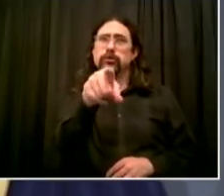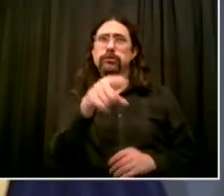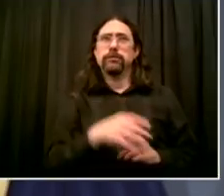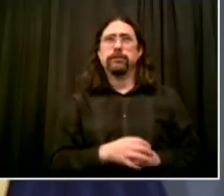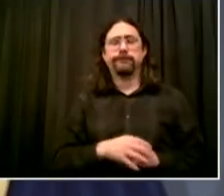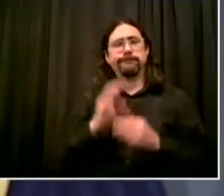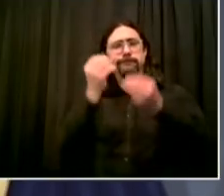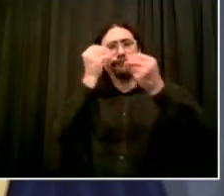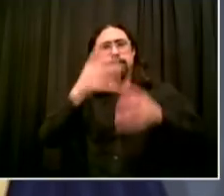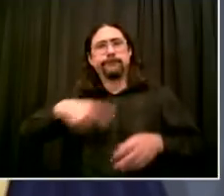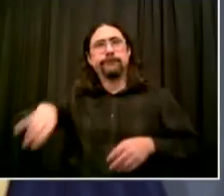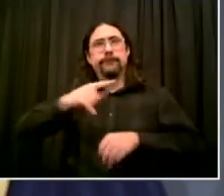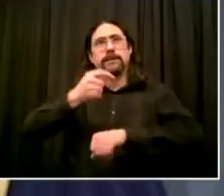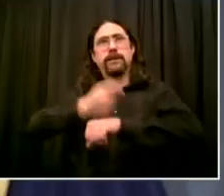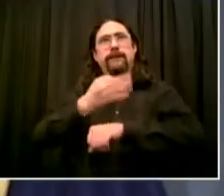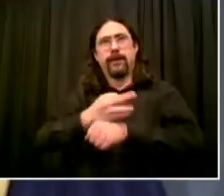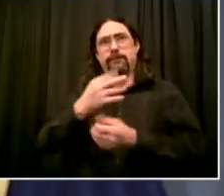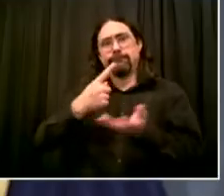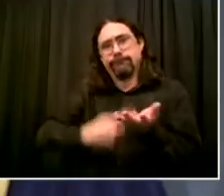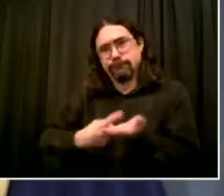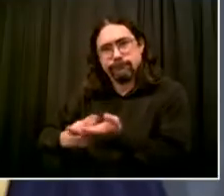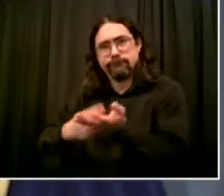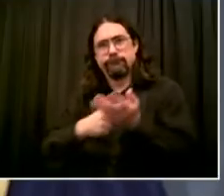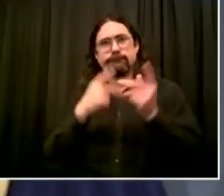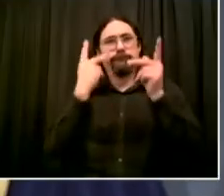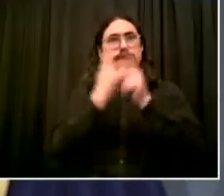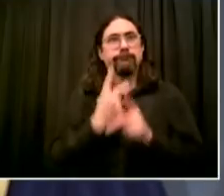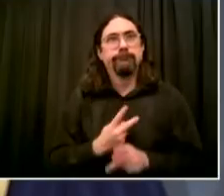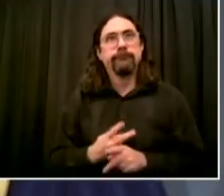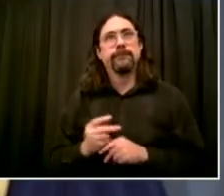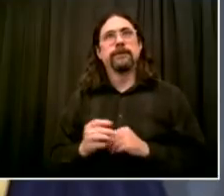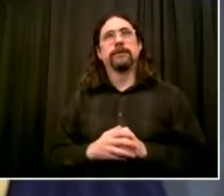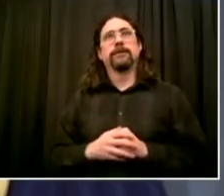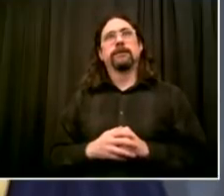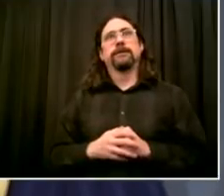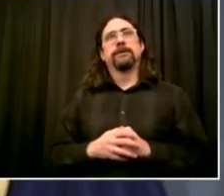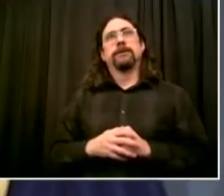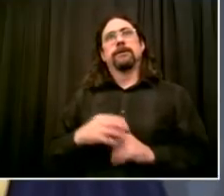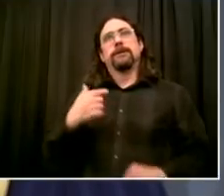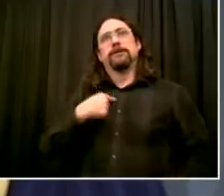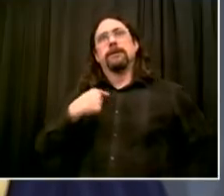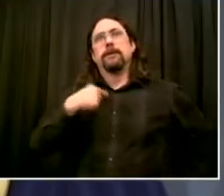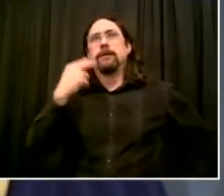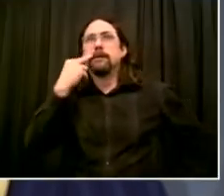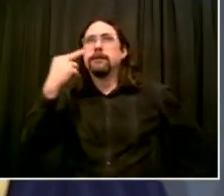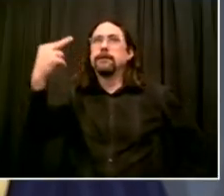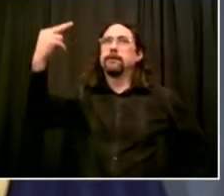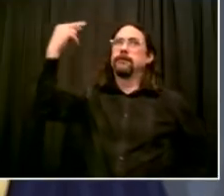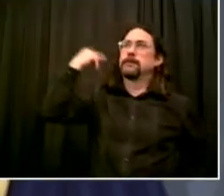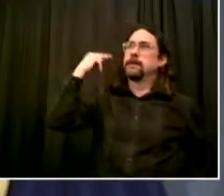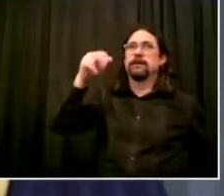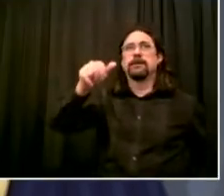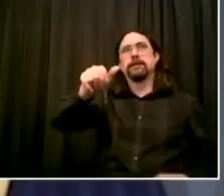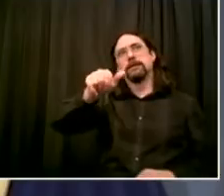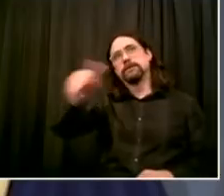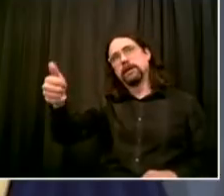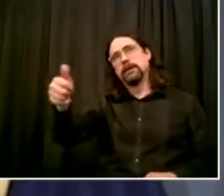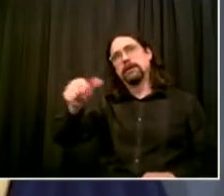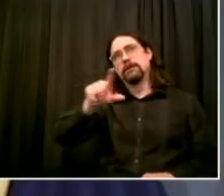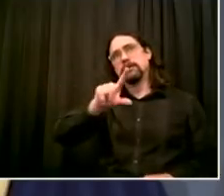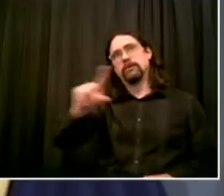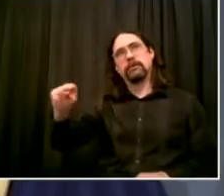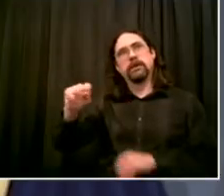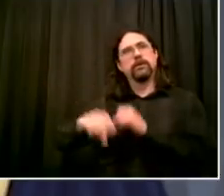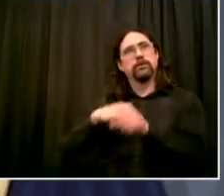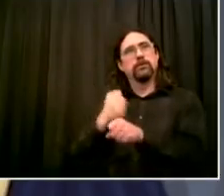not only 6 years, the last 10, 20 years, and how much work had to be done to make our schools safer. I'm thinking about all the parents